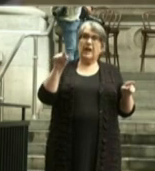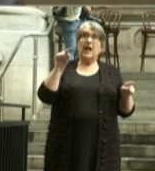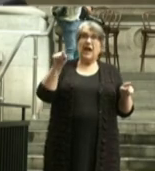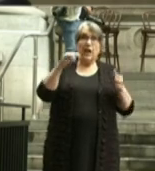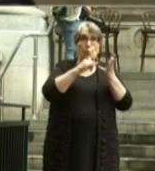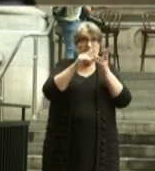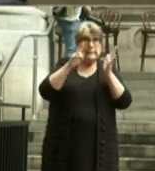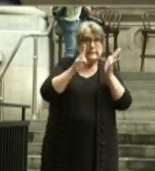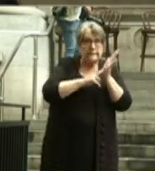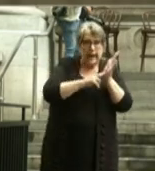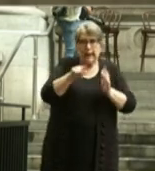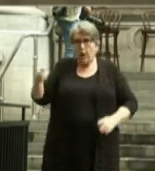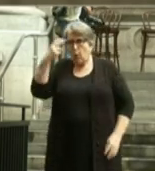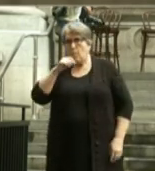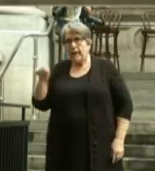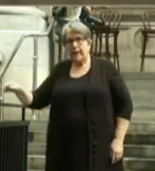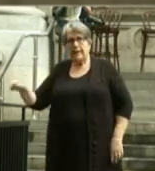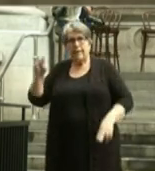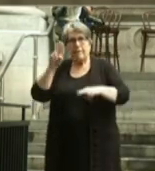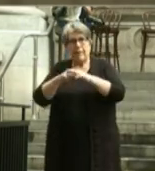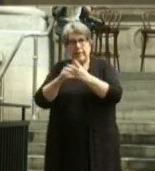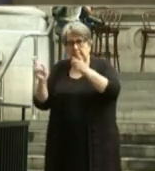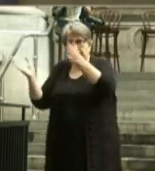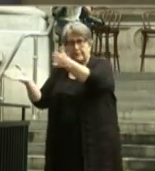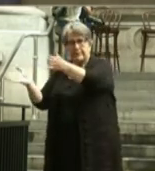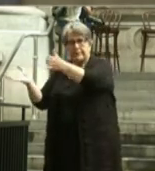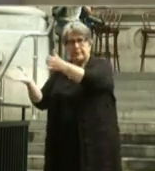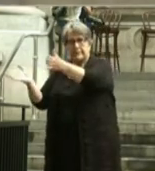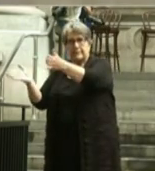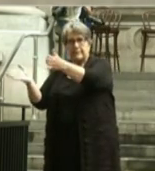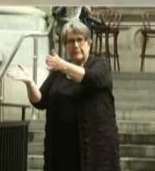He was the son of the older fella."